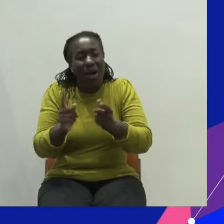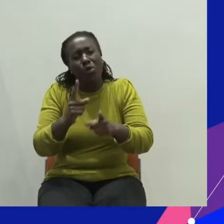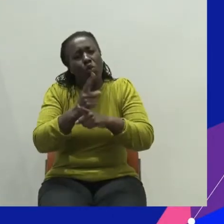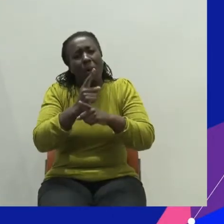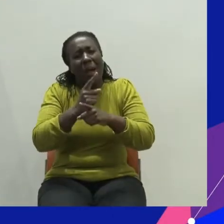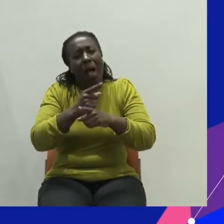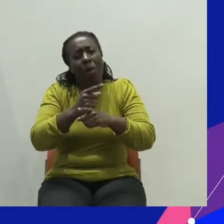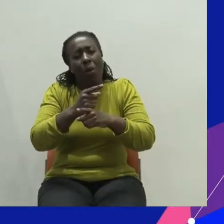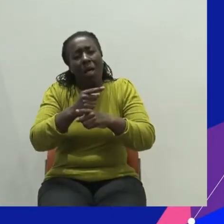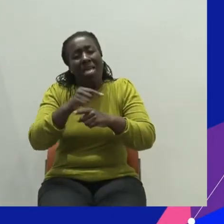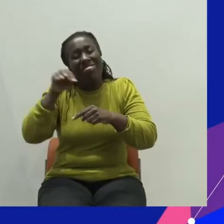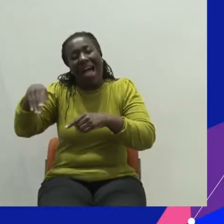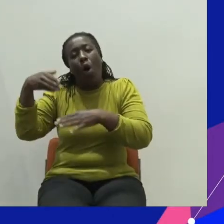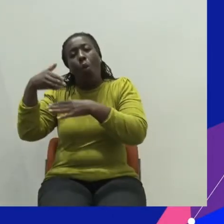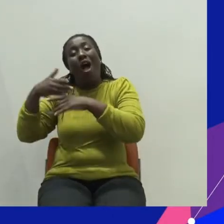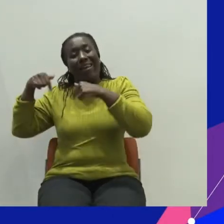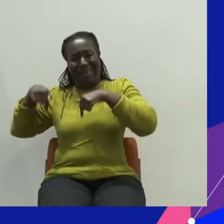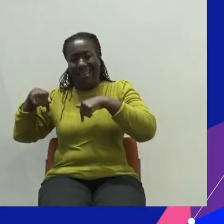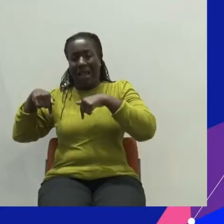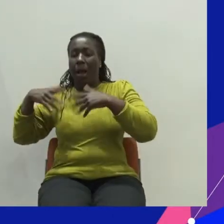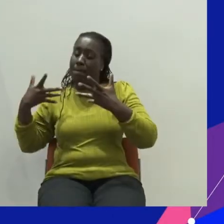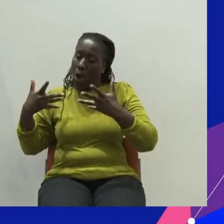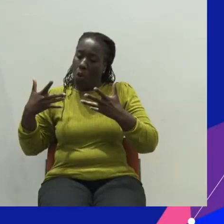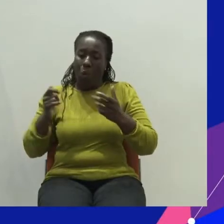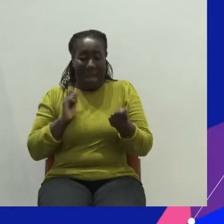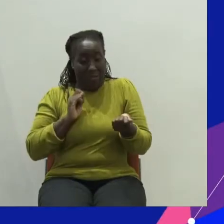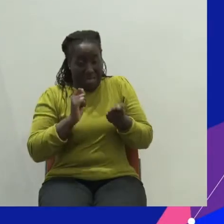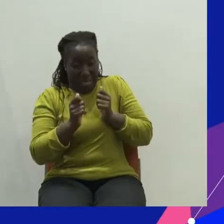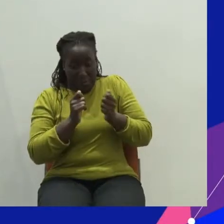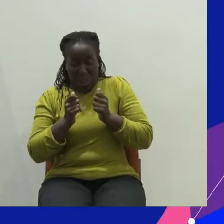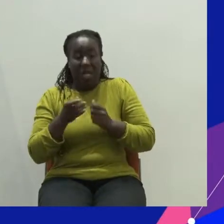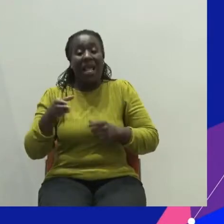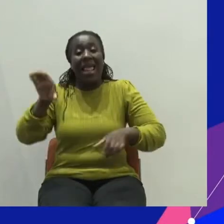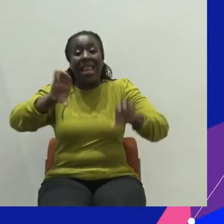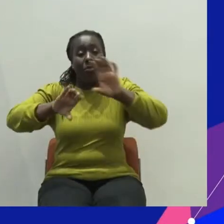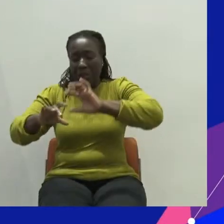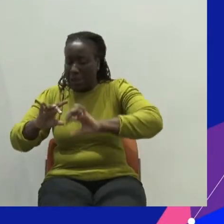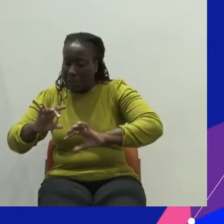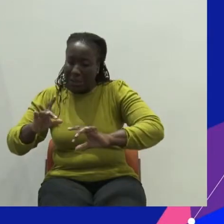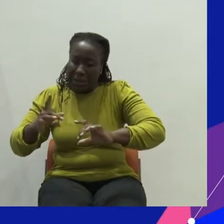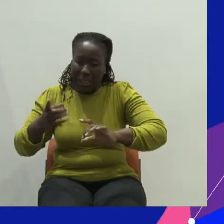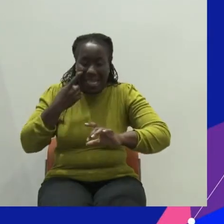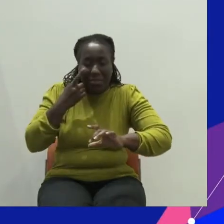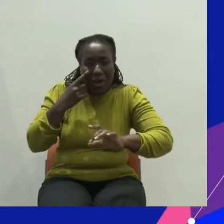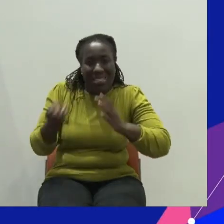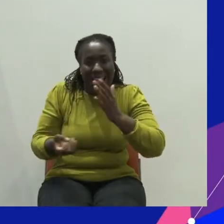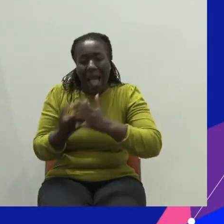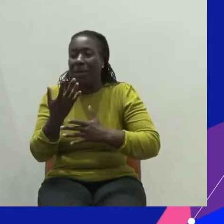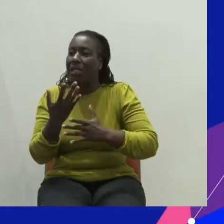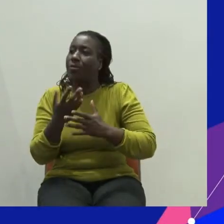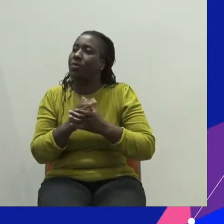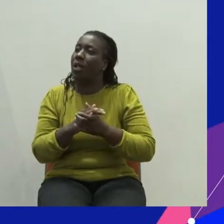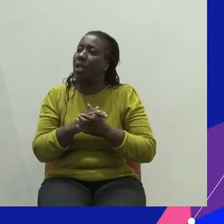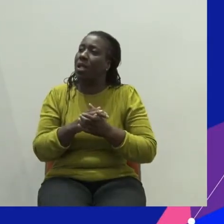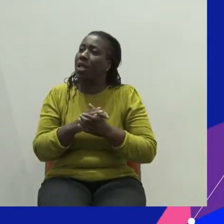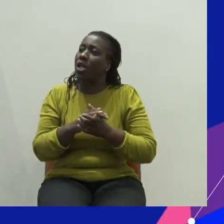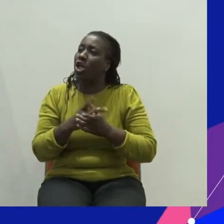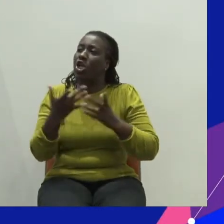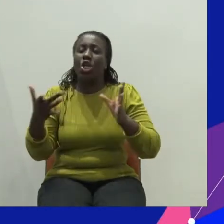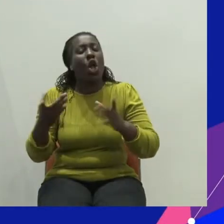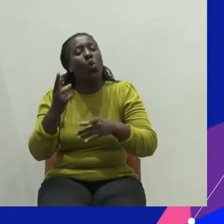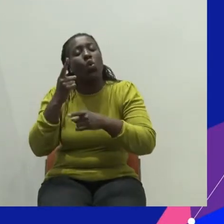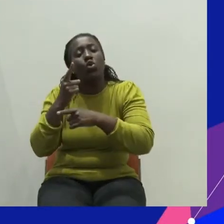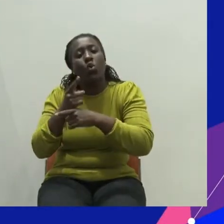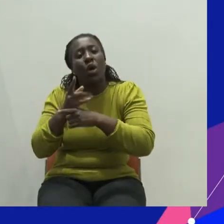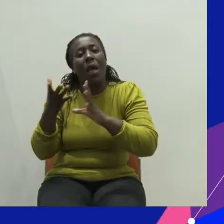here, but we have some adaptive laboratory evolution experiments going on, actually in relationship to the project I just talked